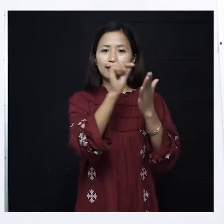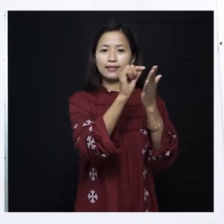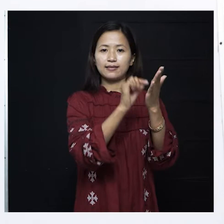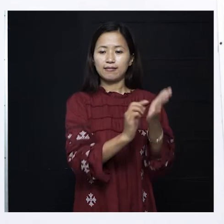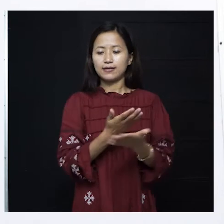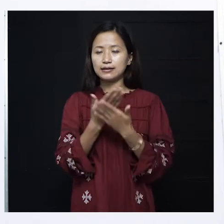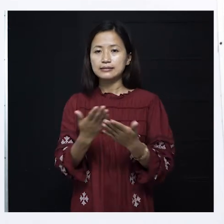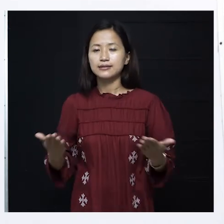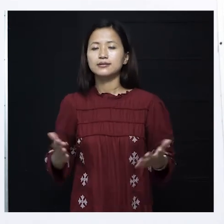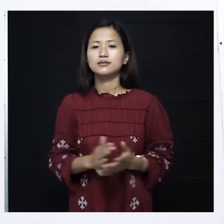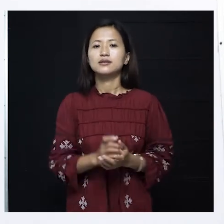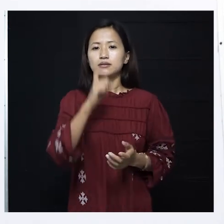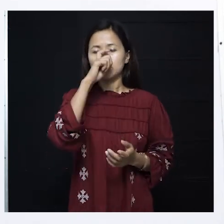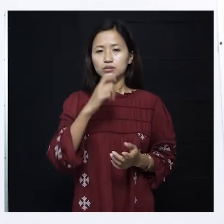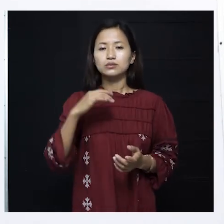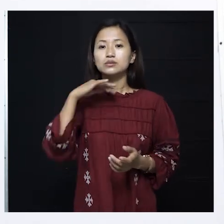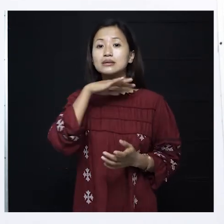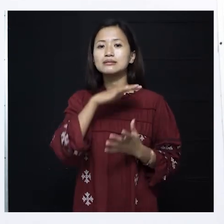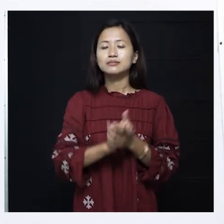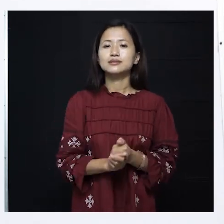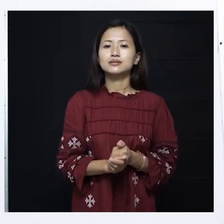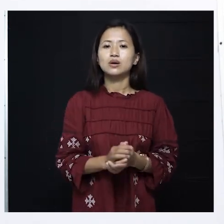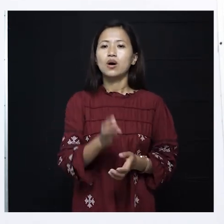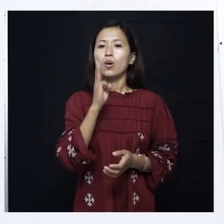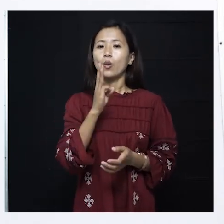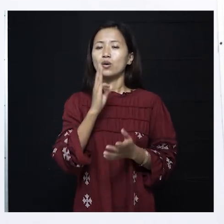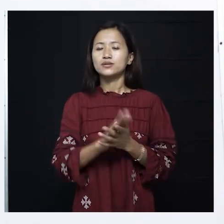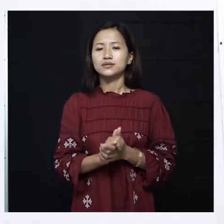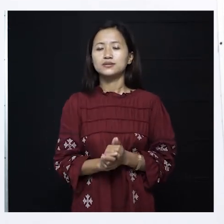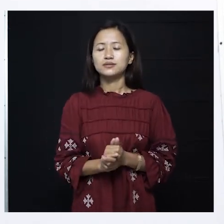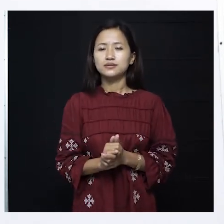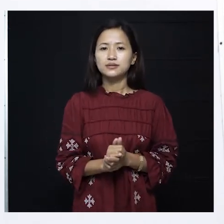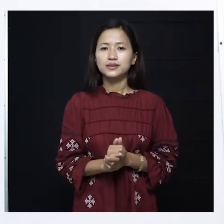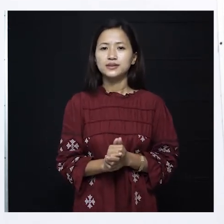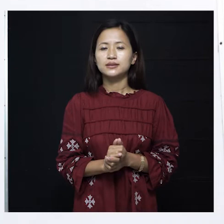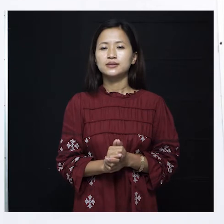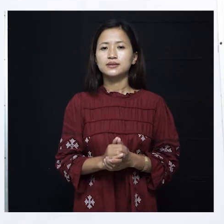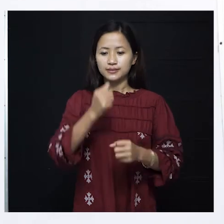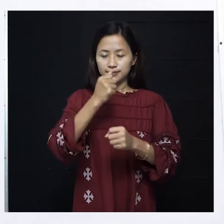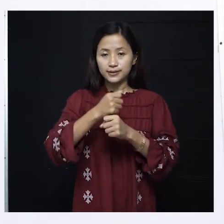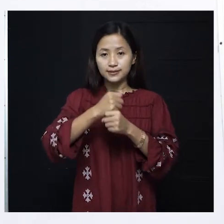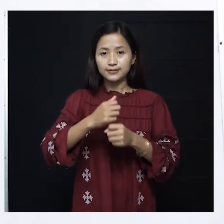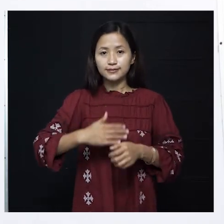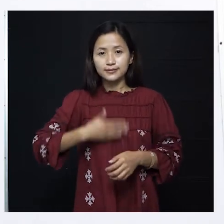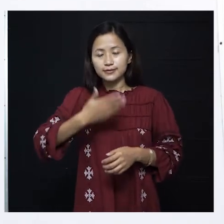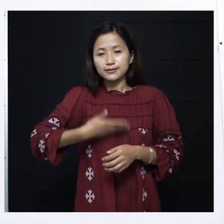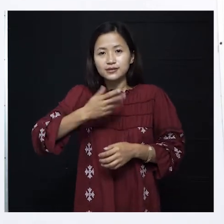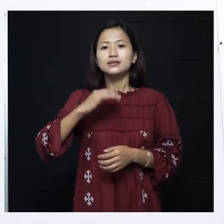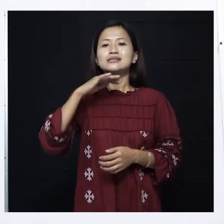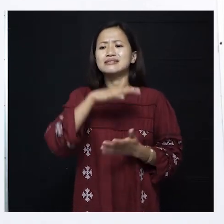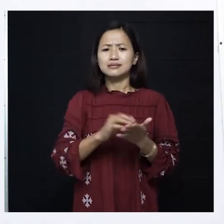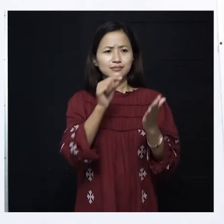things. So if it is of blue color, that indicates the water bodies. If it is of green color, then